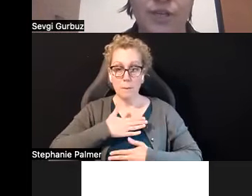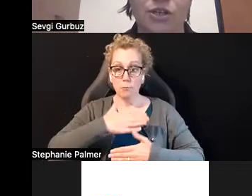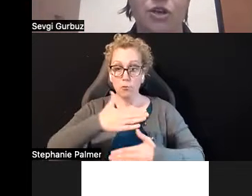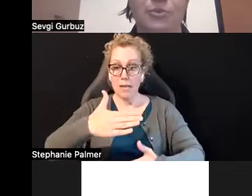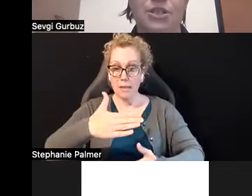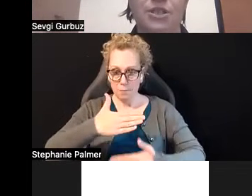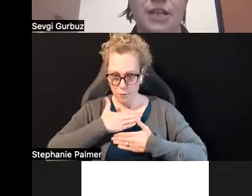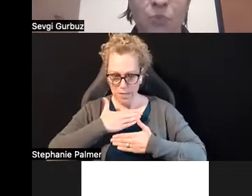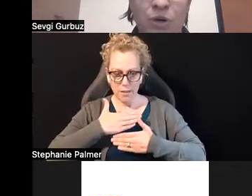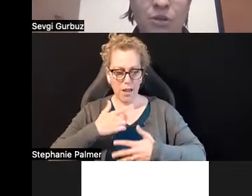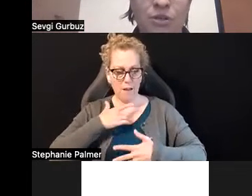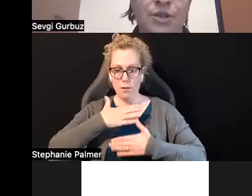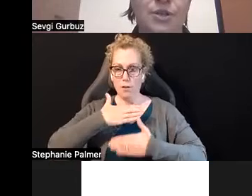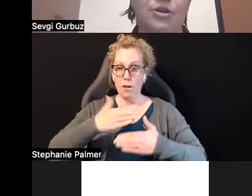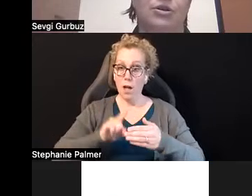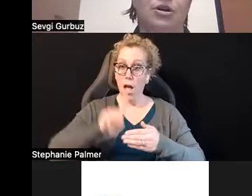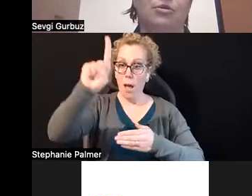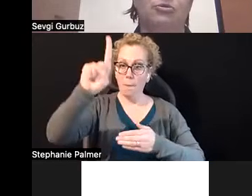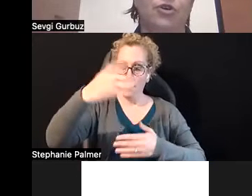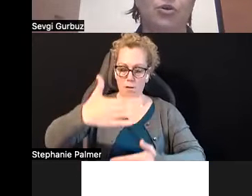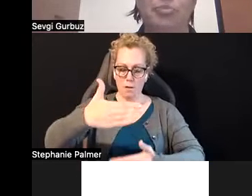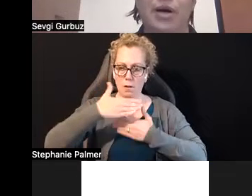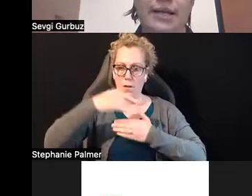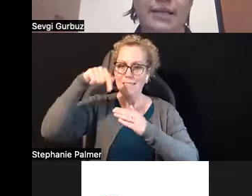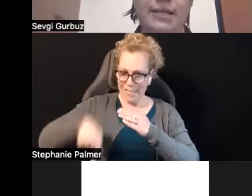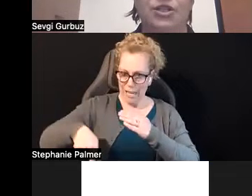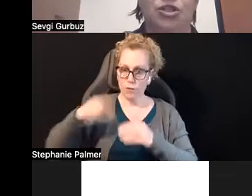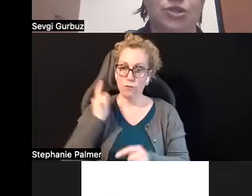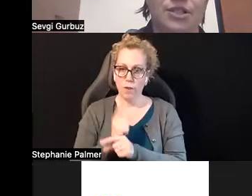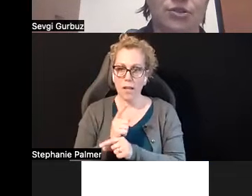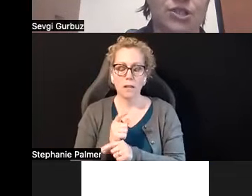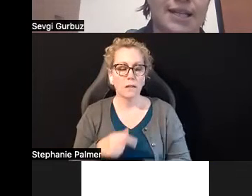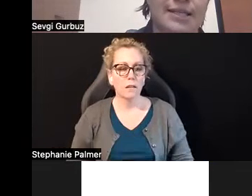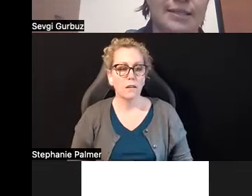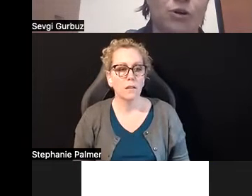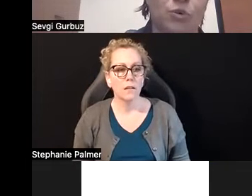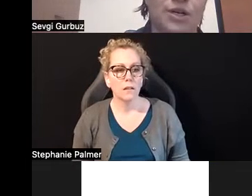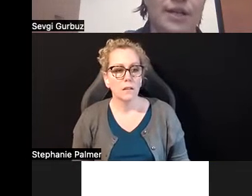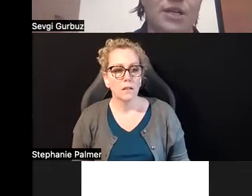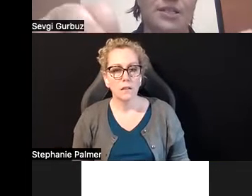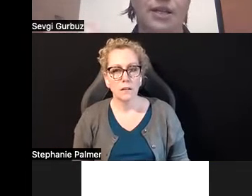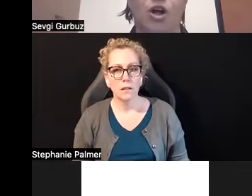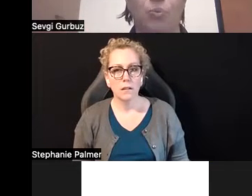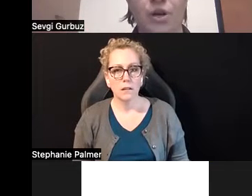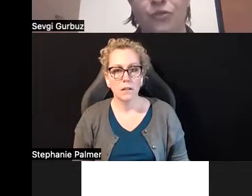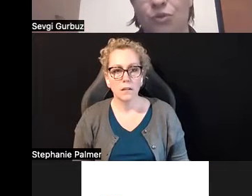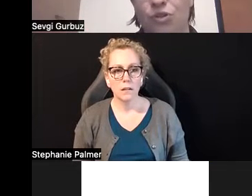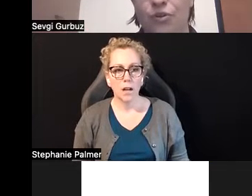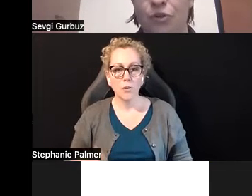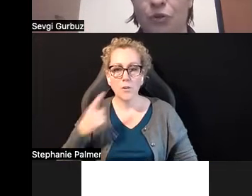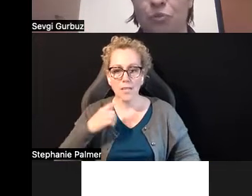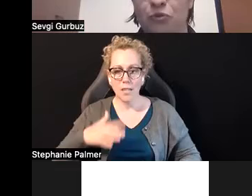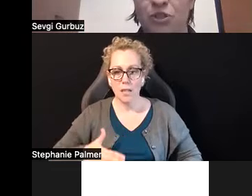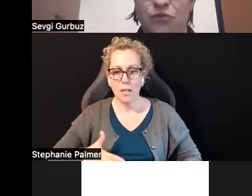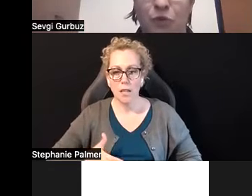upward, then a dominant downward, followed by, you see there's a slight downward and then a slight upward, and those